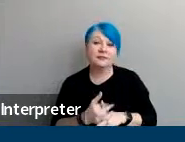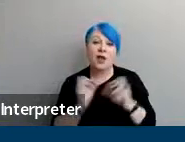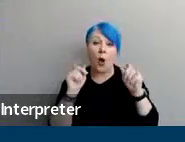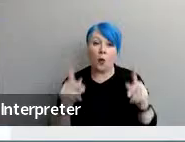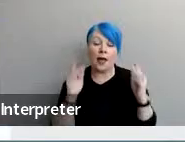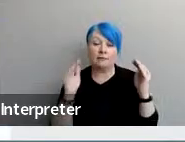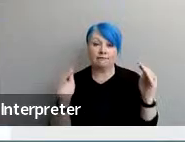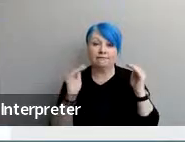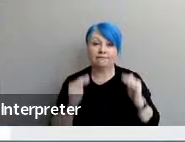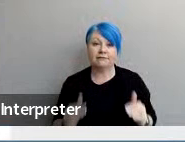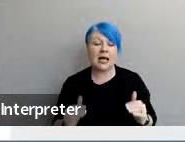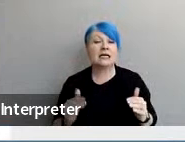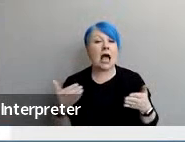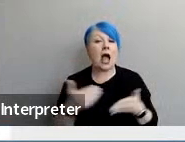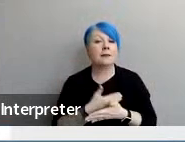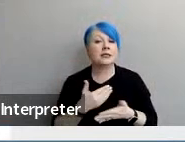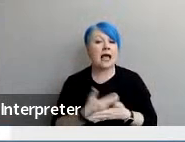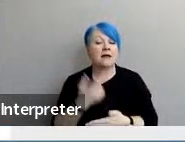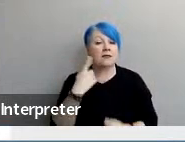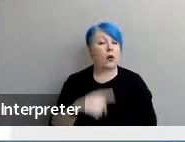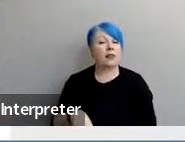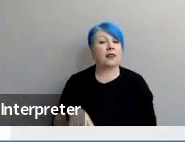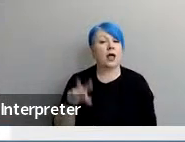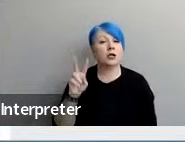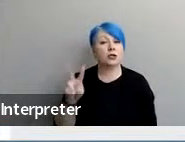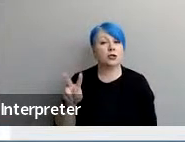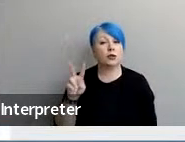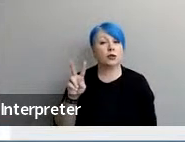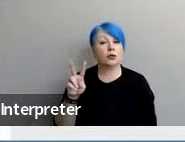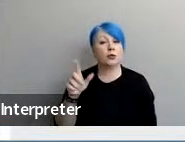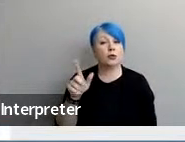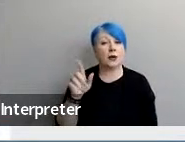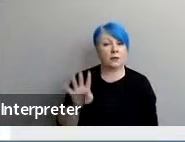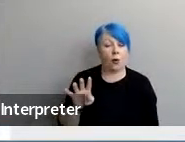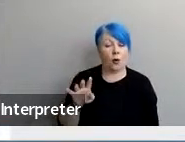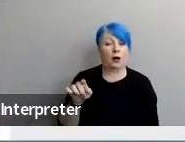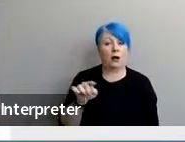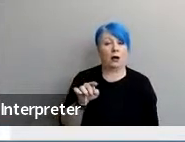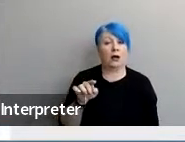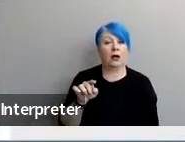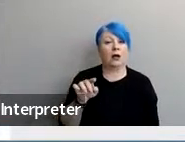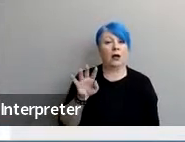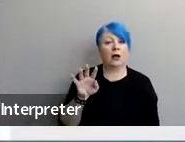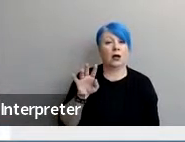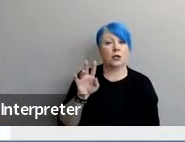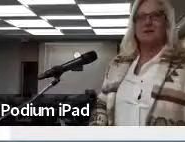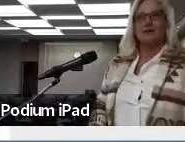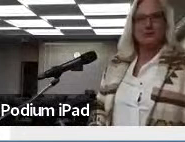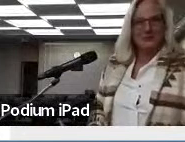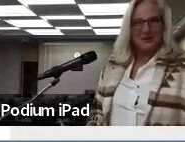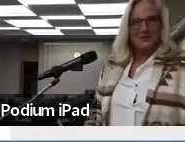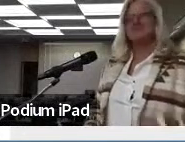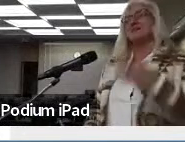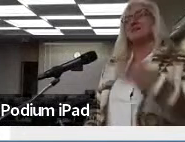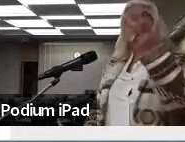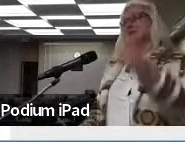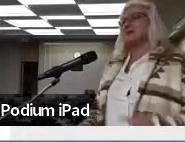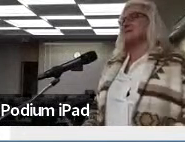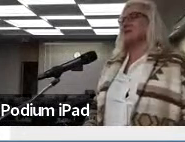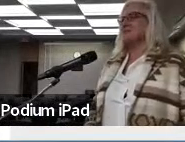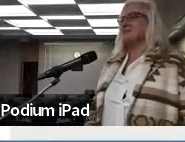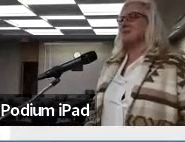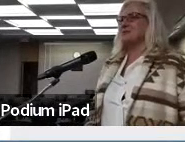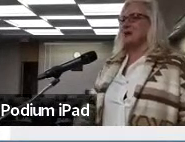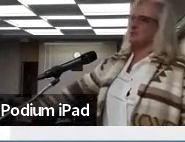Okay, our next one is updated on 2024-2025 school and courts calendar. Yes. Good evening, Dr. Cooney,